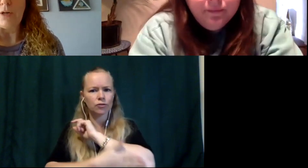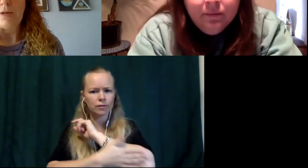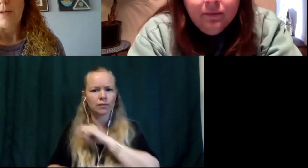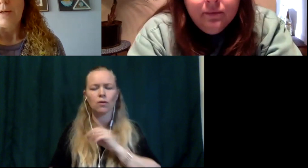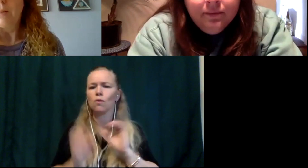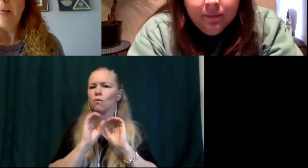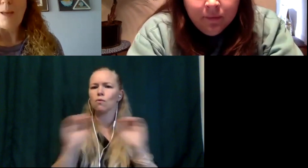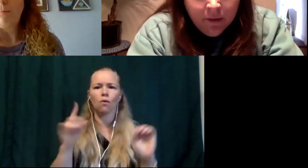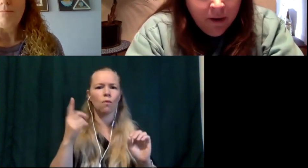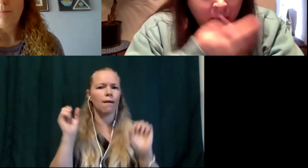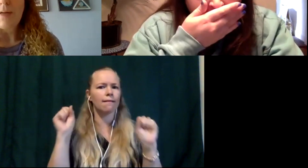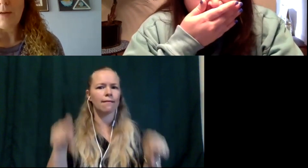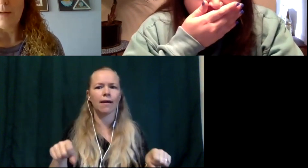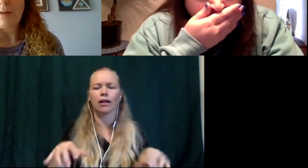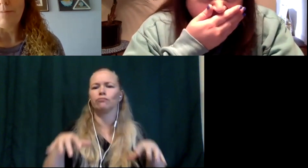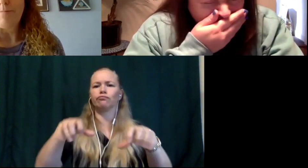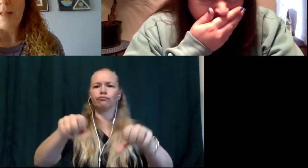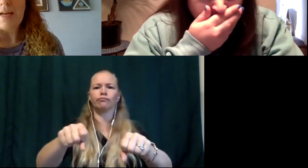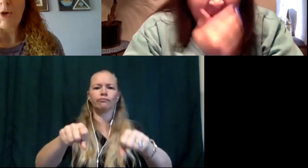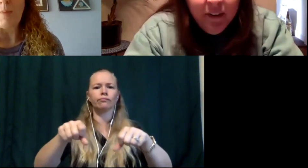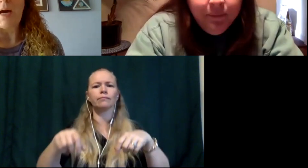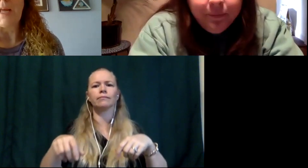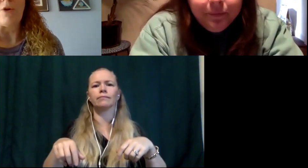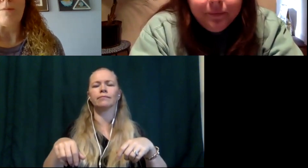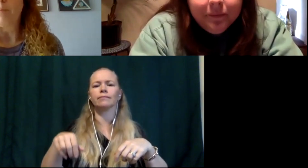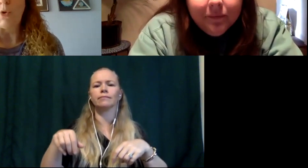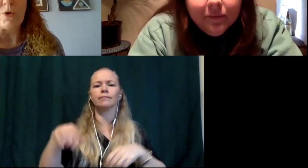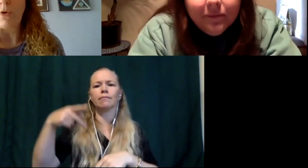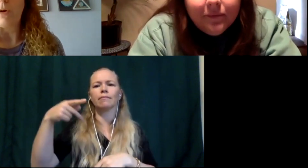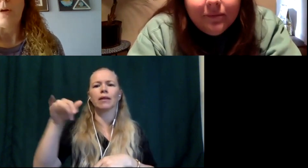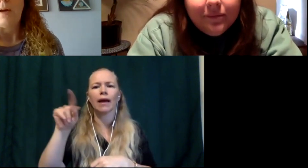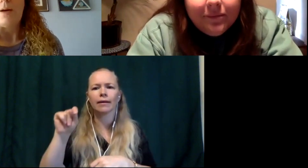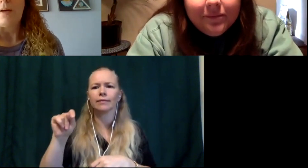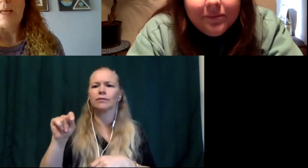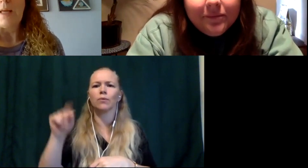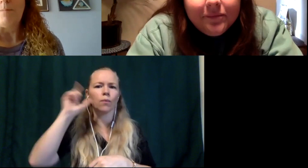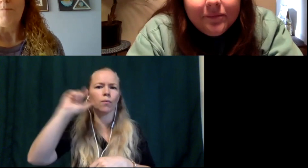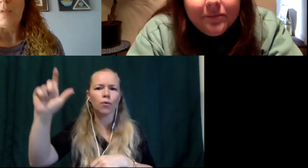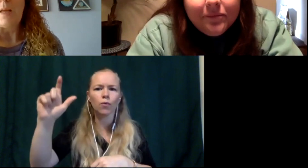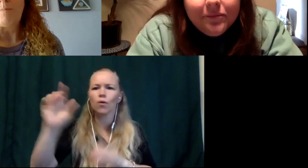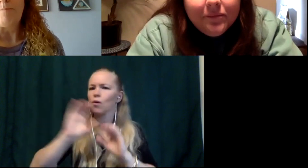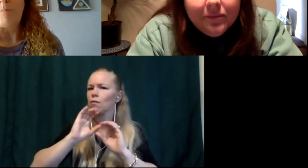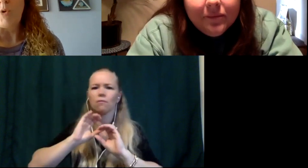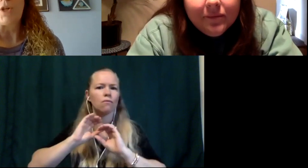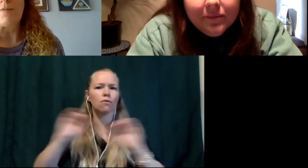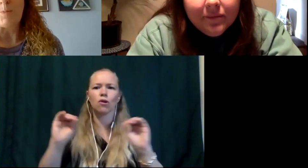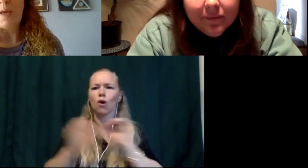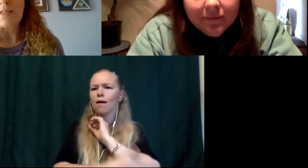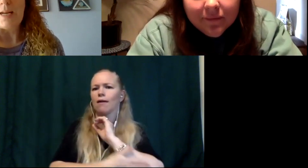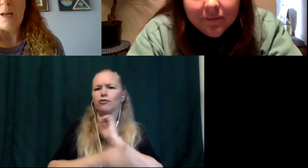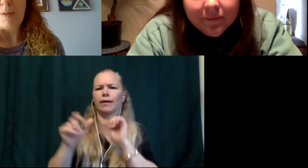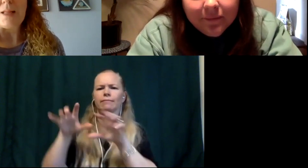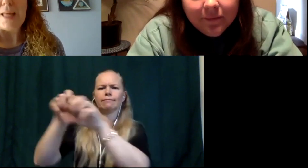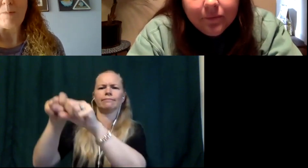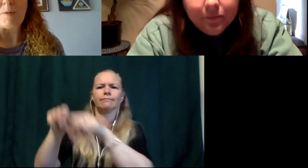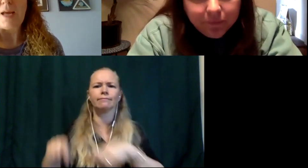could claim a planetary body or the moon or any portion of space